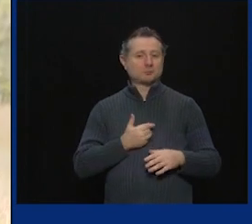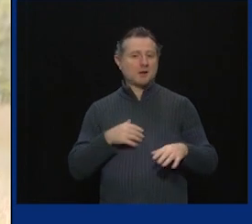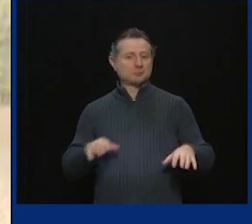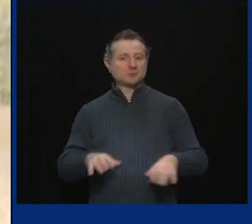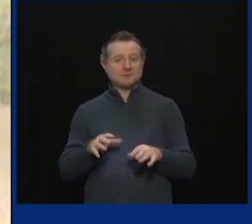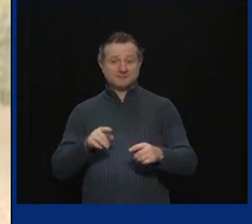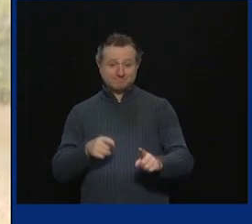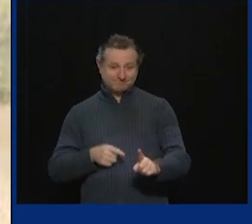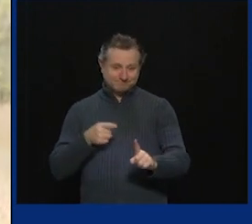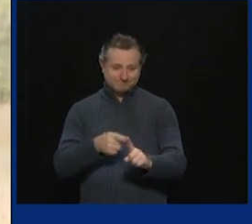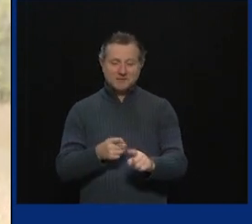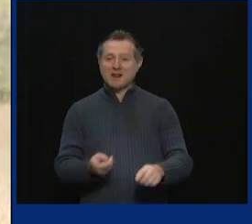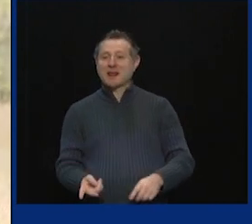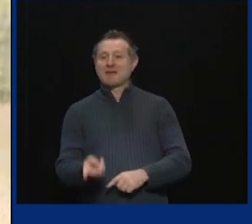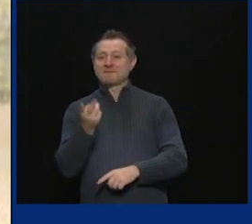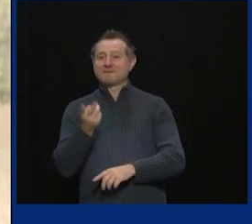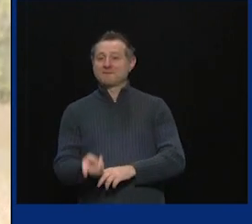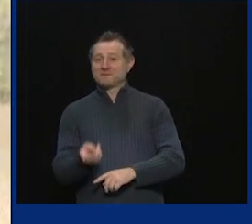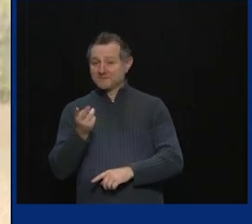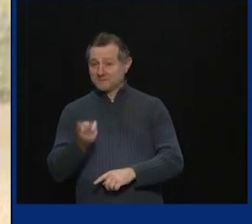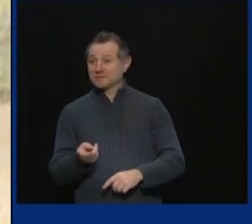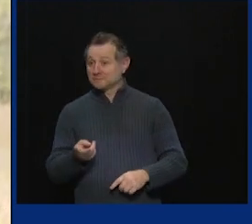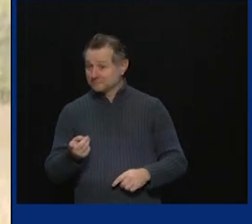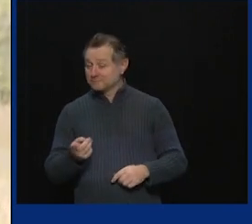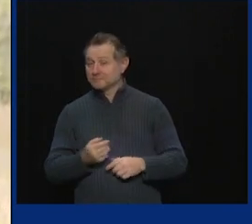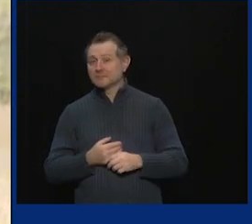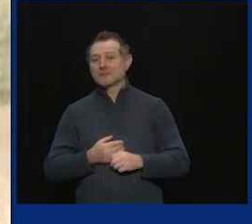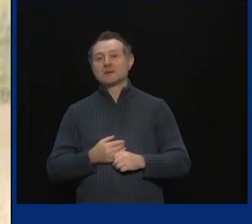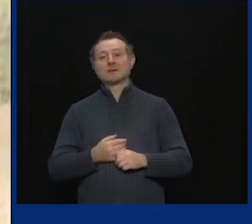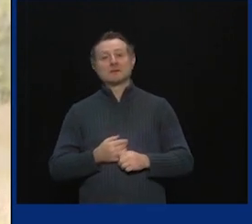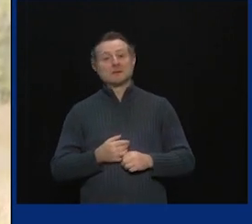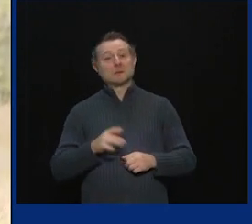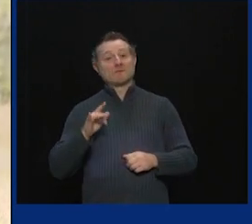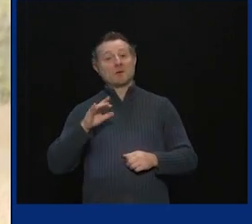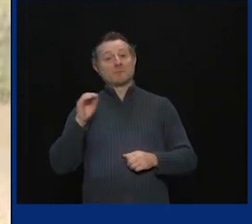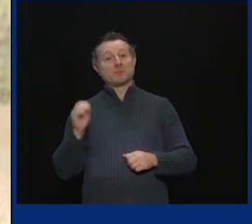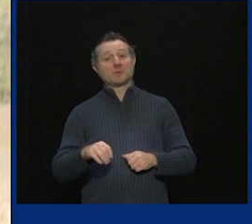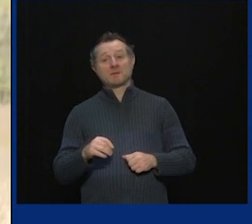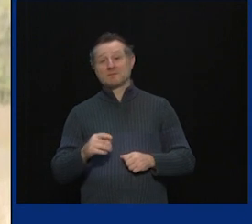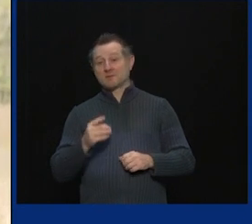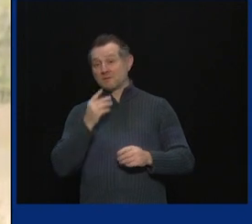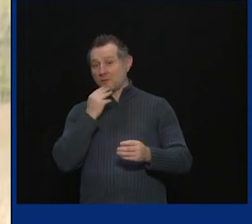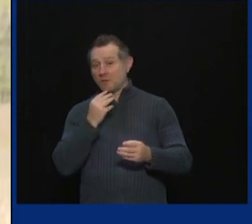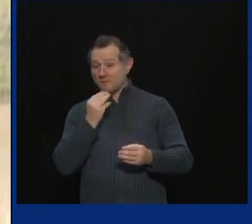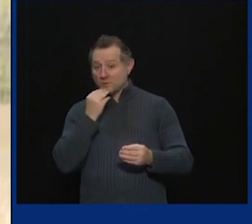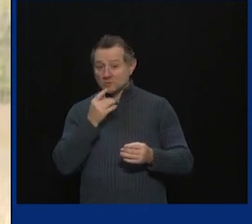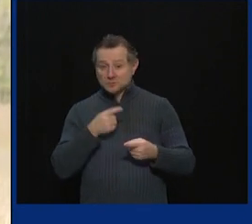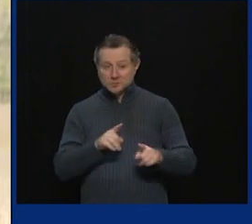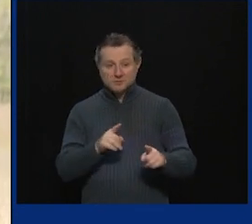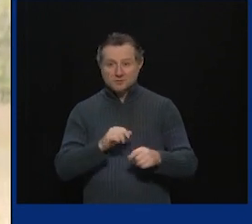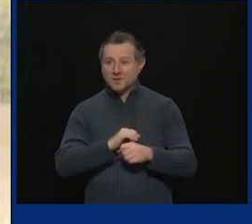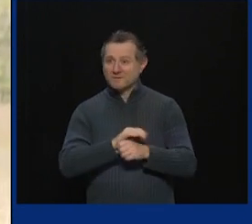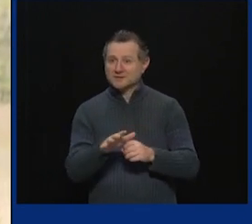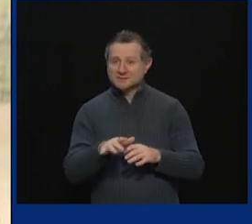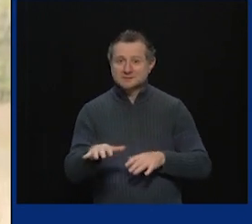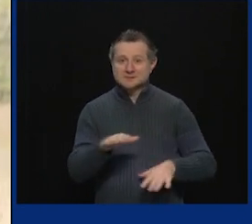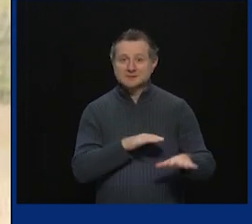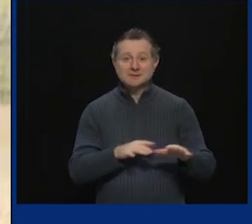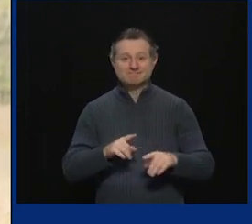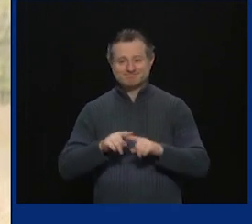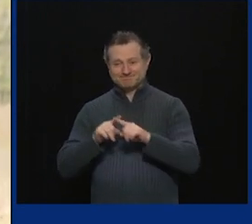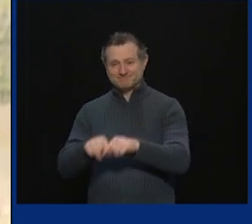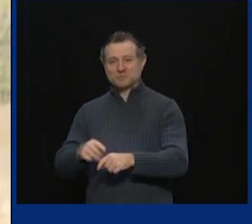25% of food during COVID actually moved through our products. And it really made the world